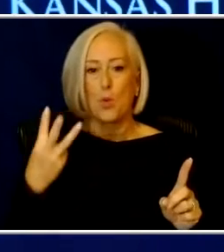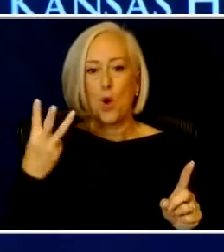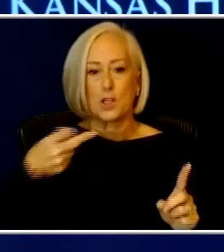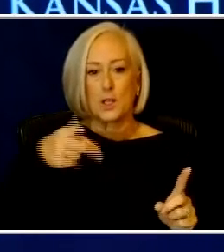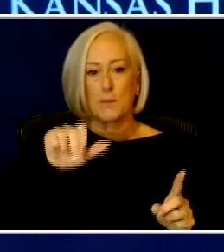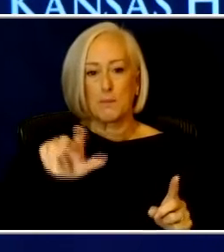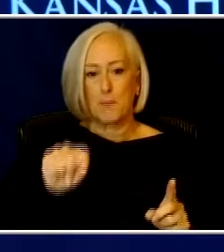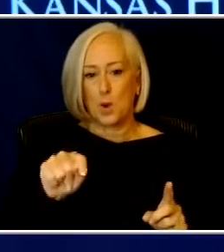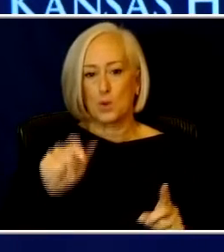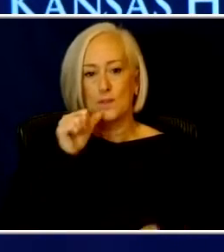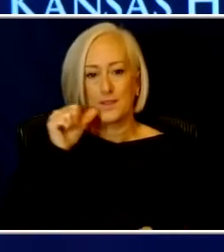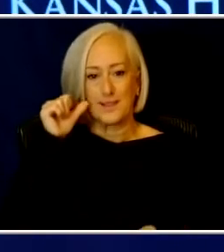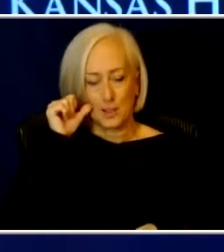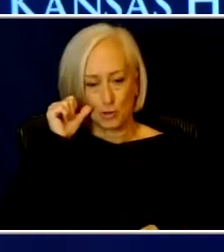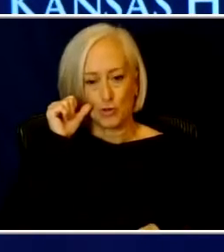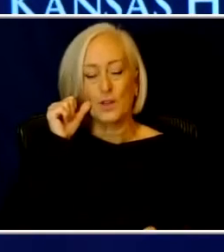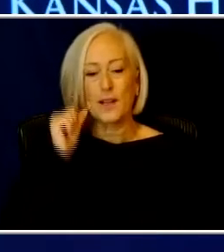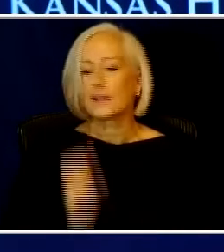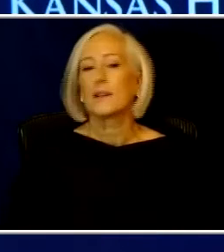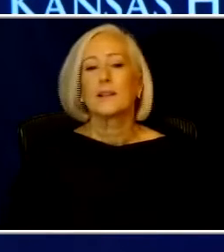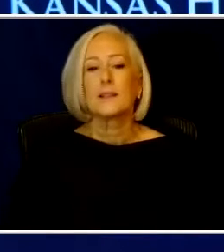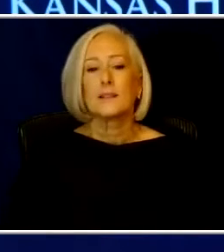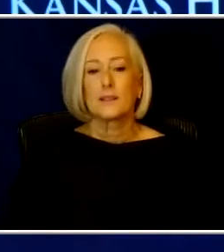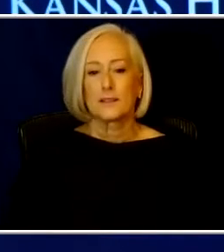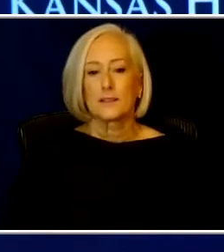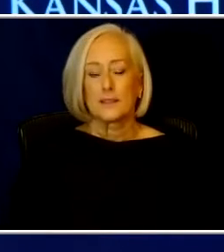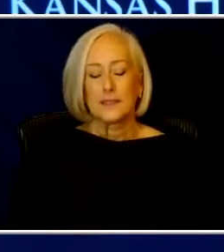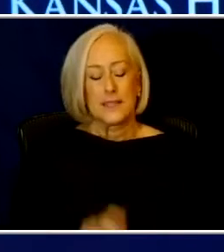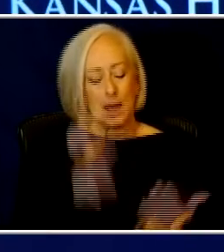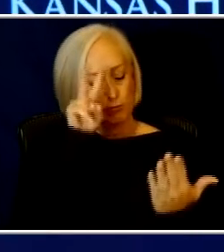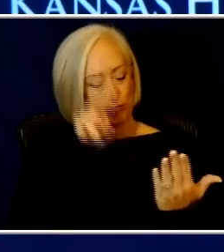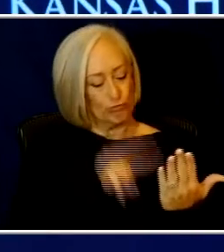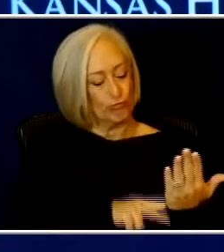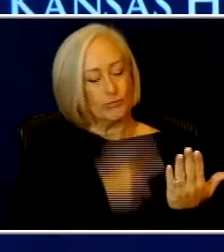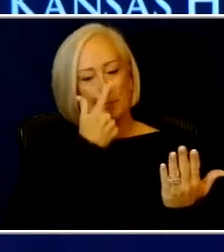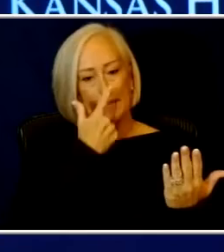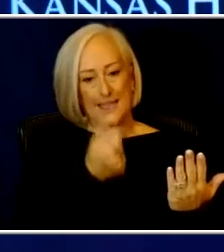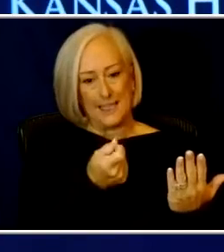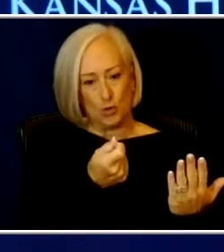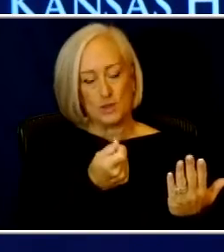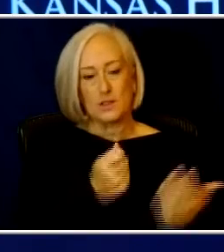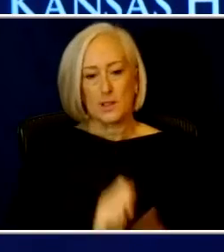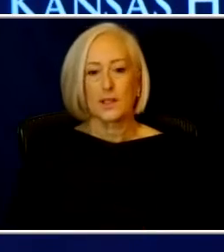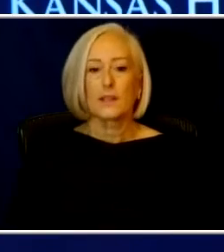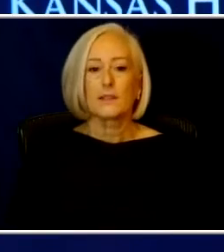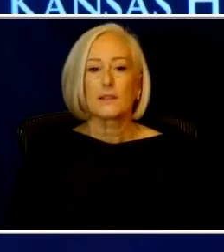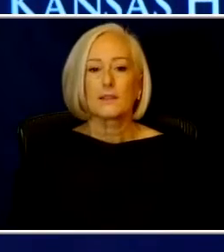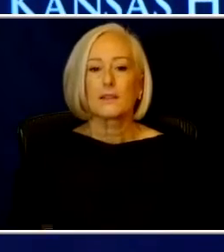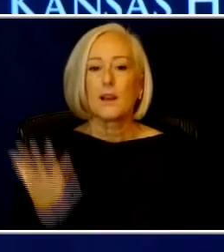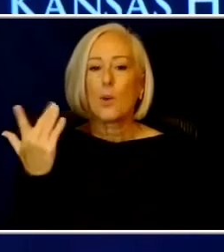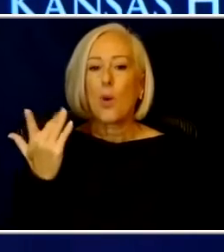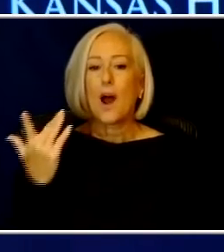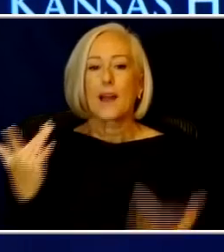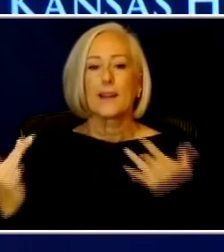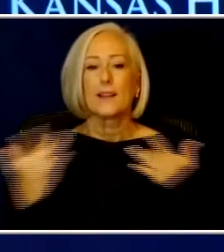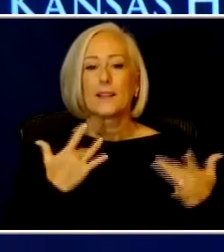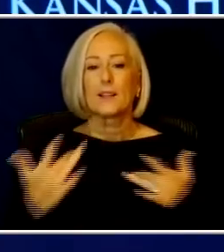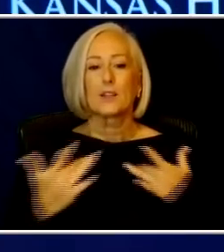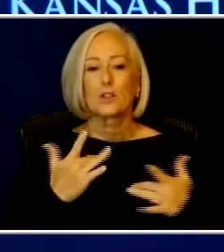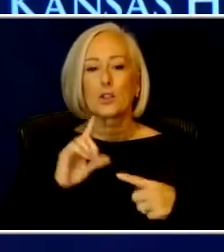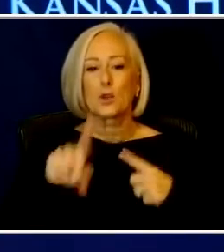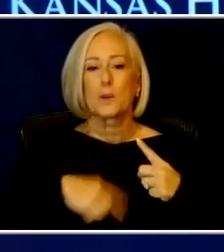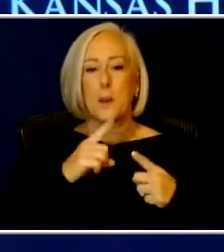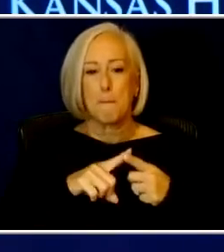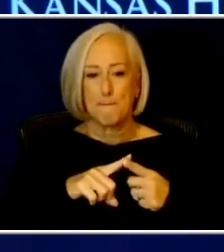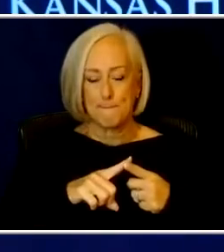still posted there if those are interested in reading it, looking at it because there is a concern about the types of and the numbers